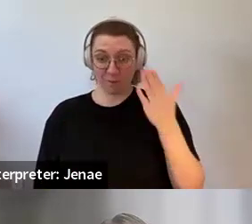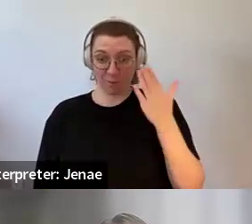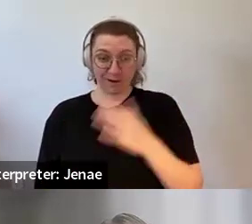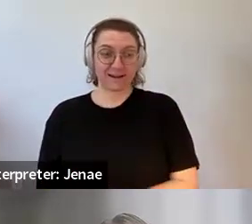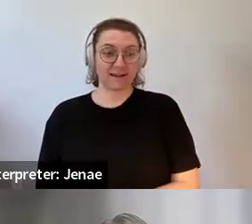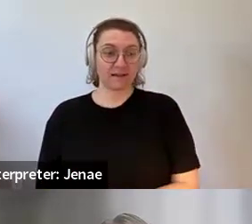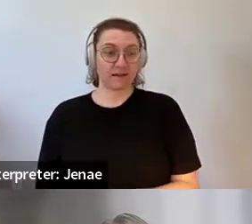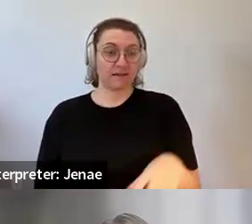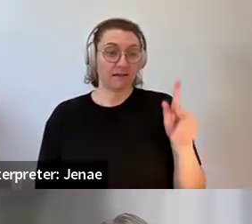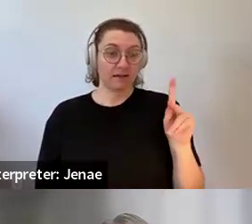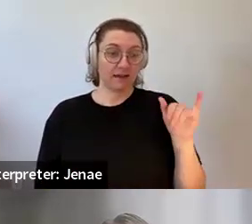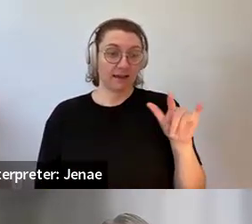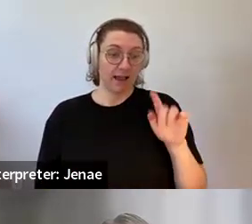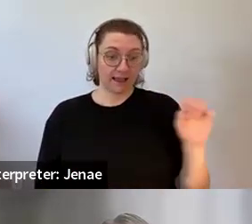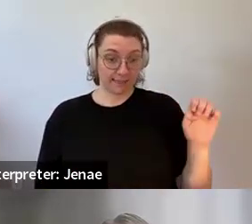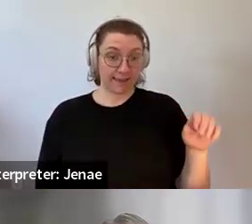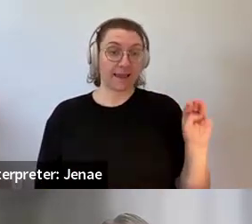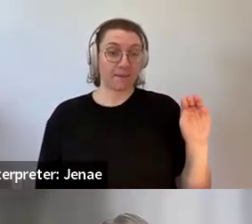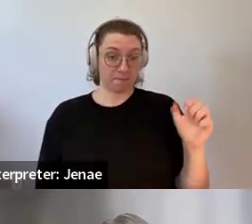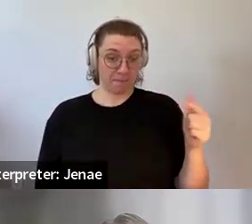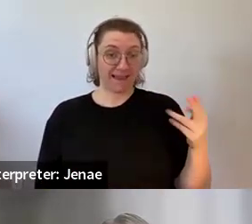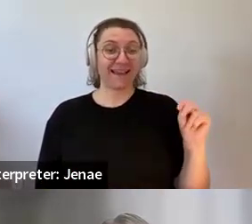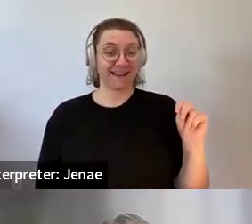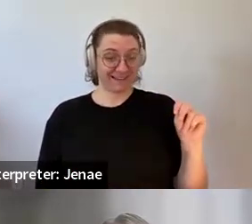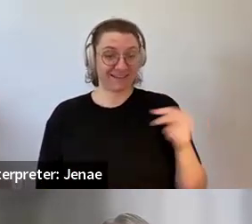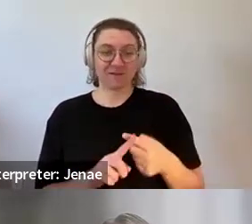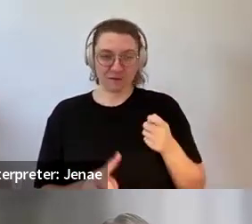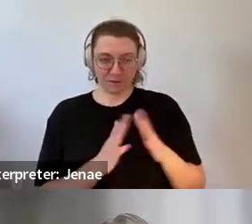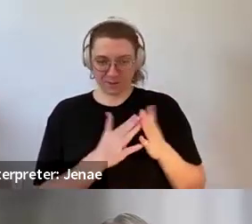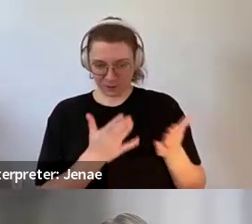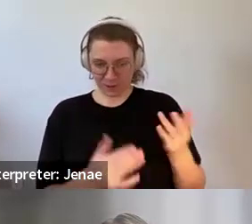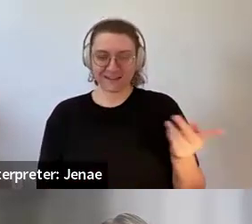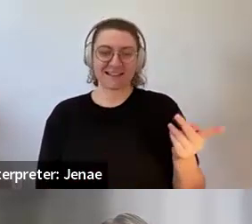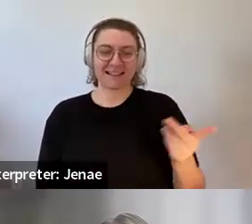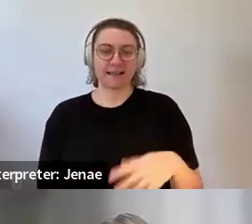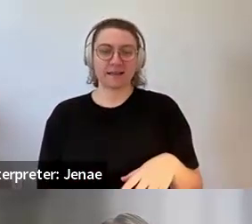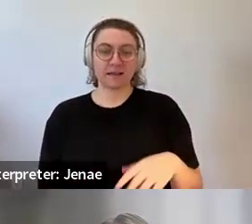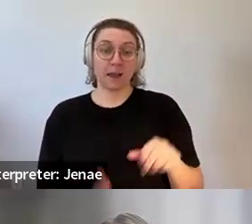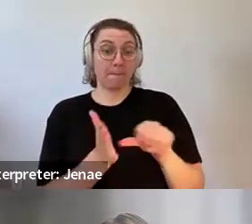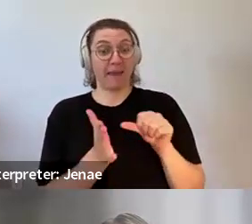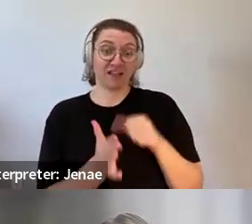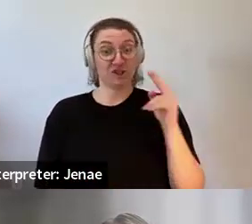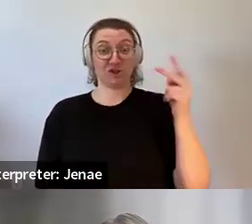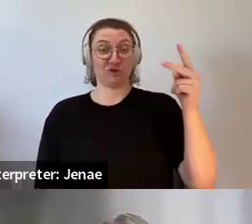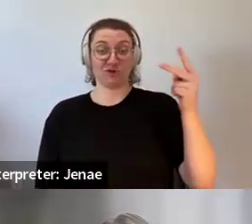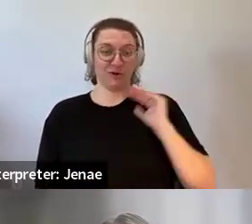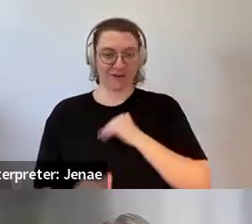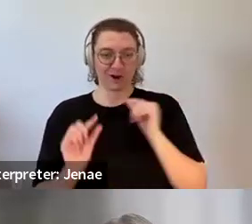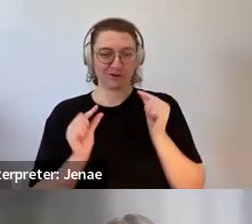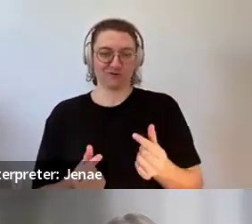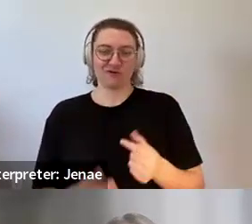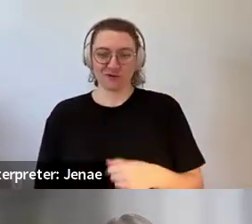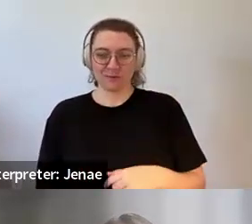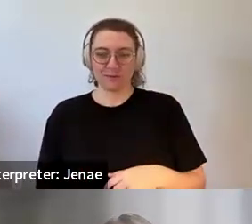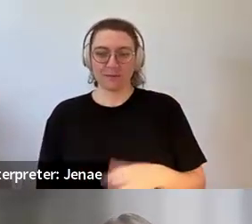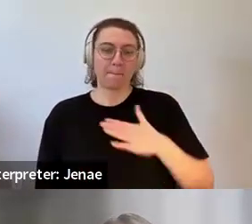as Kylie and Megan from Community Services. Page 2 of our group, we've got